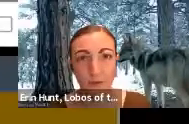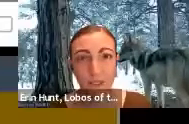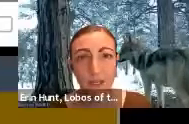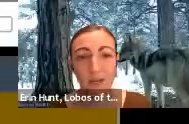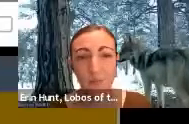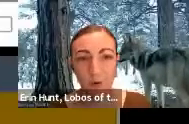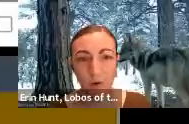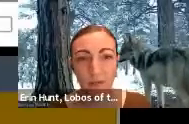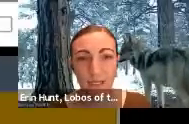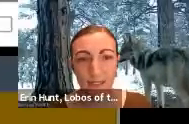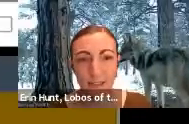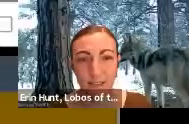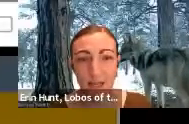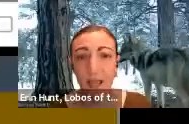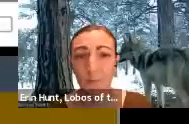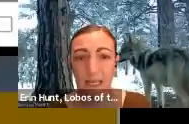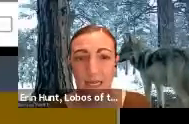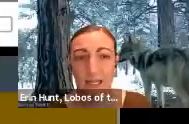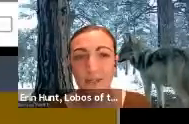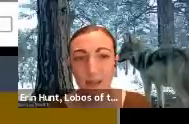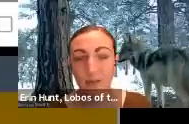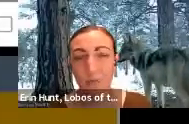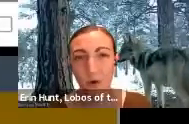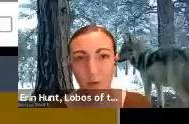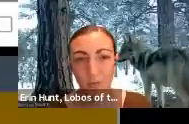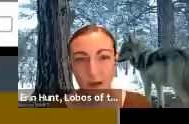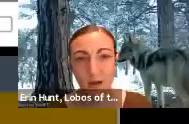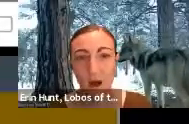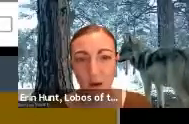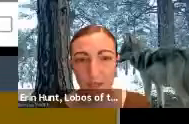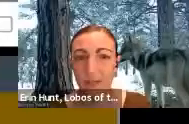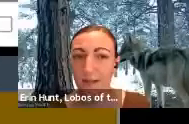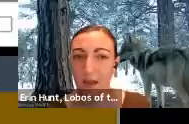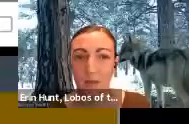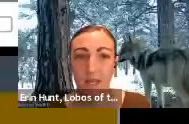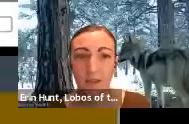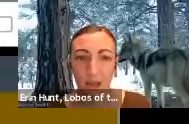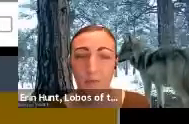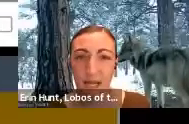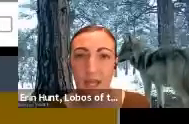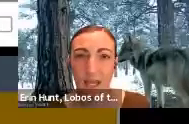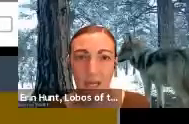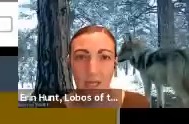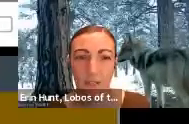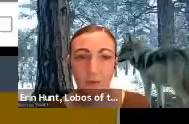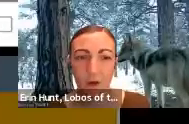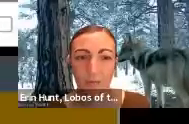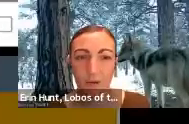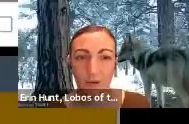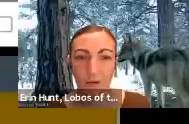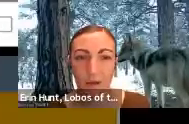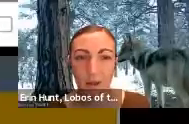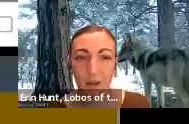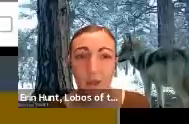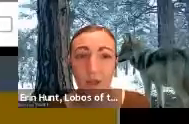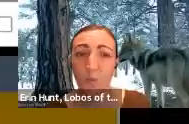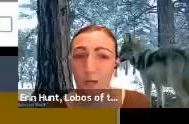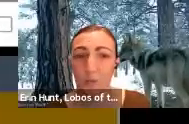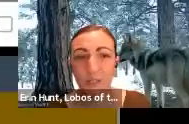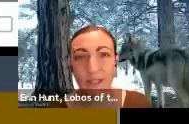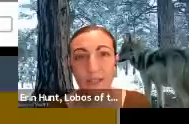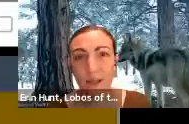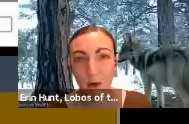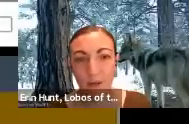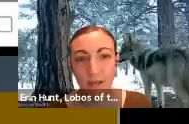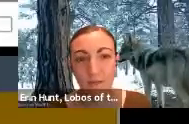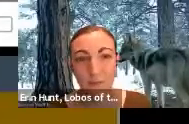more wolves in more places, and we need to let them roam, accommodating them in the habitat they need to recover. We